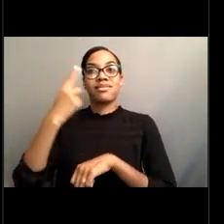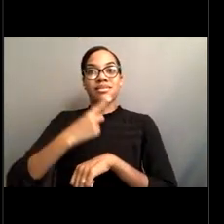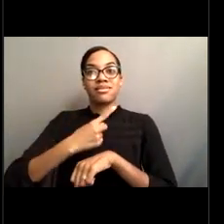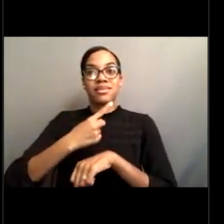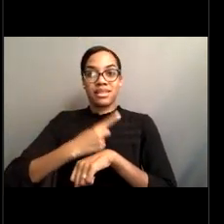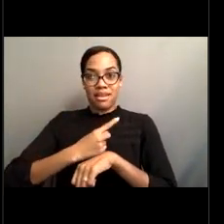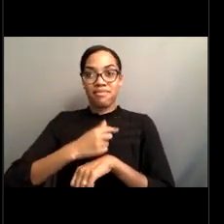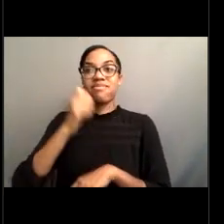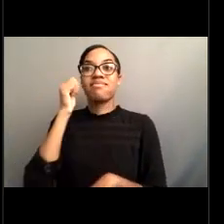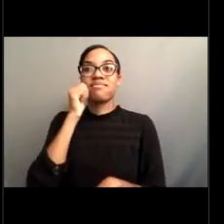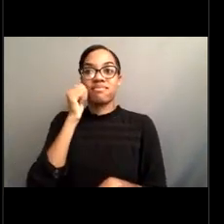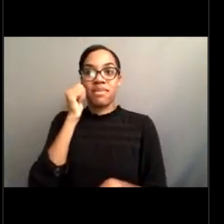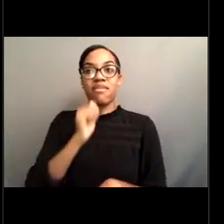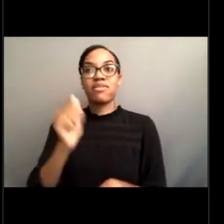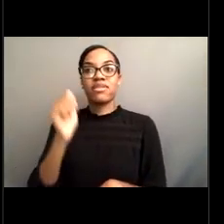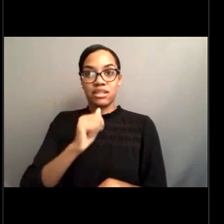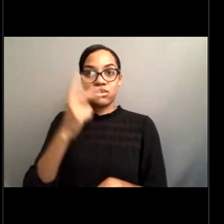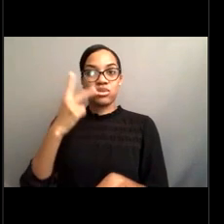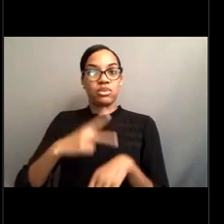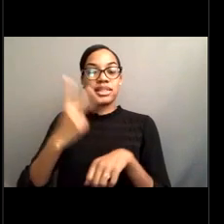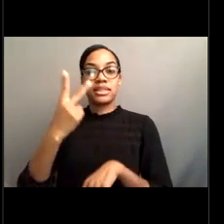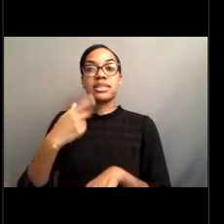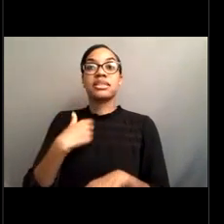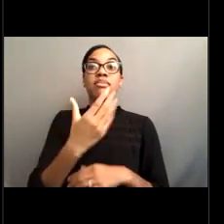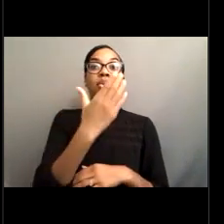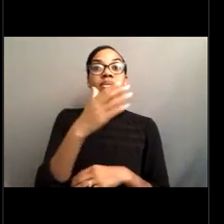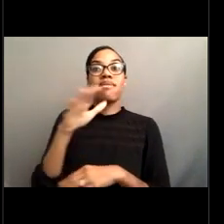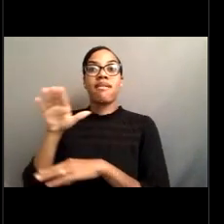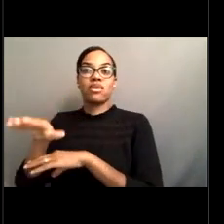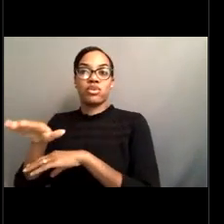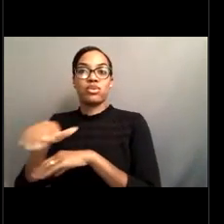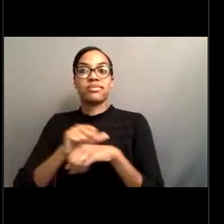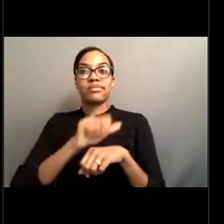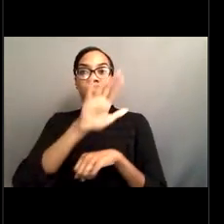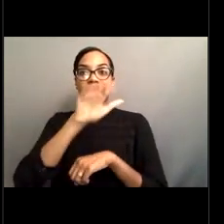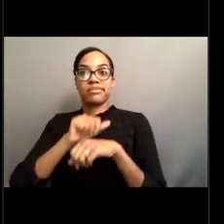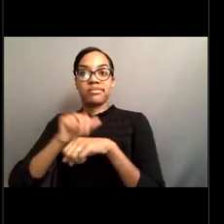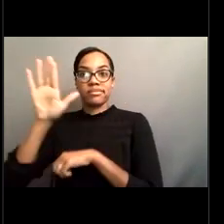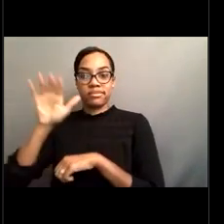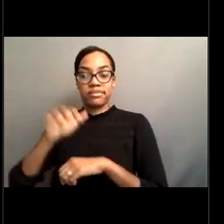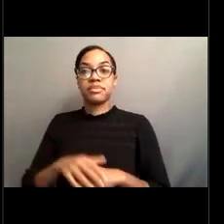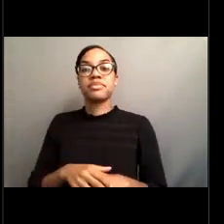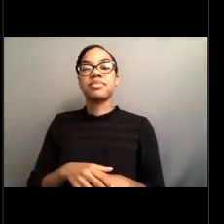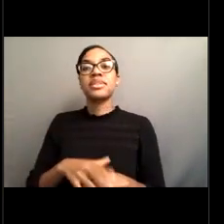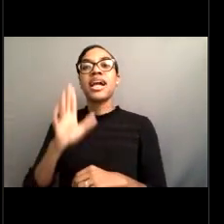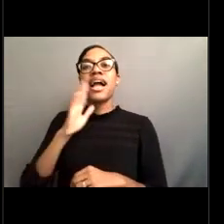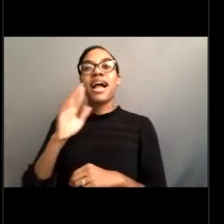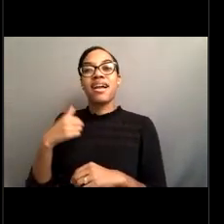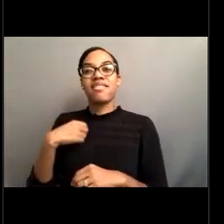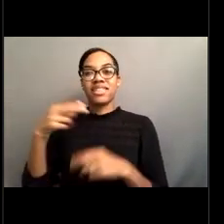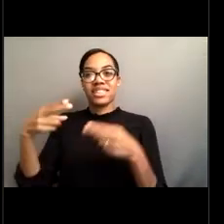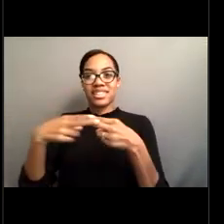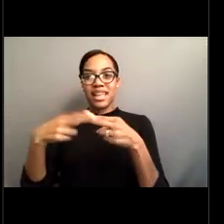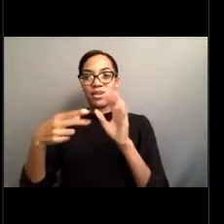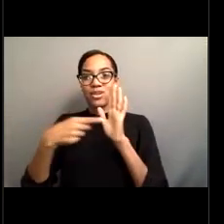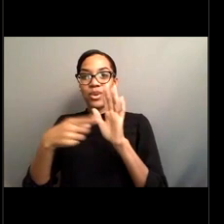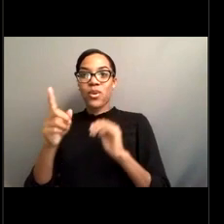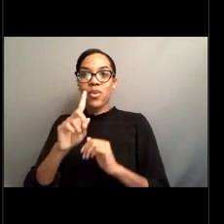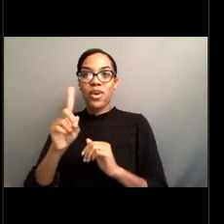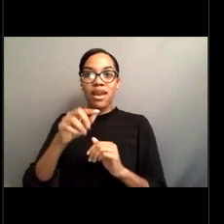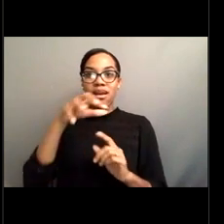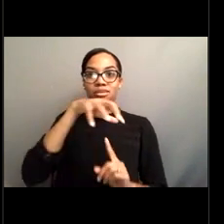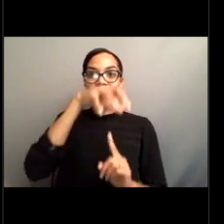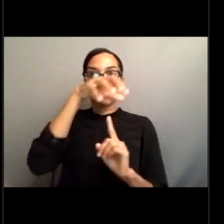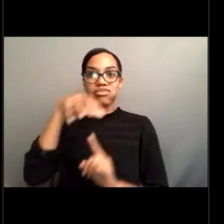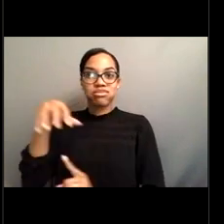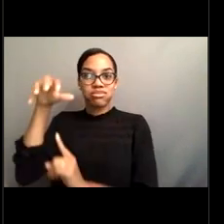morning and again in the evening. And I have a slide to show you how many places we launch it from. And what's really neat is we use something